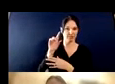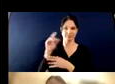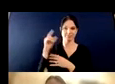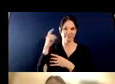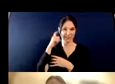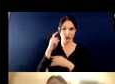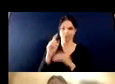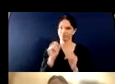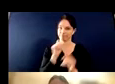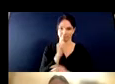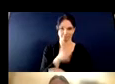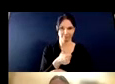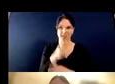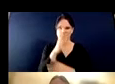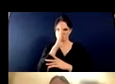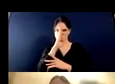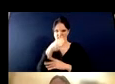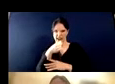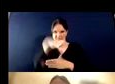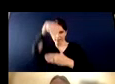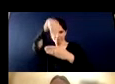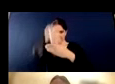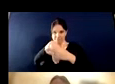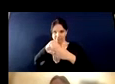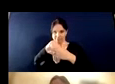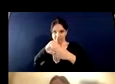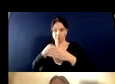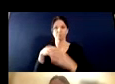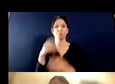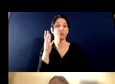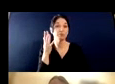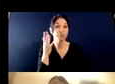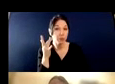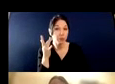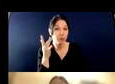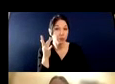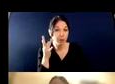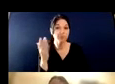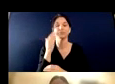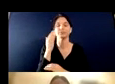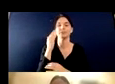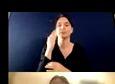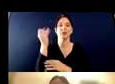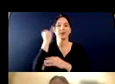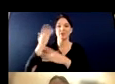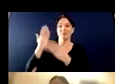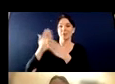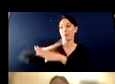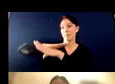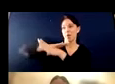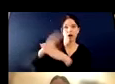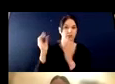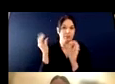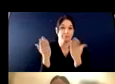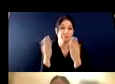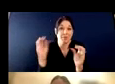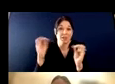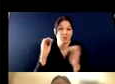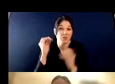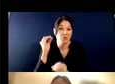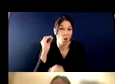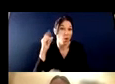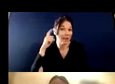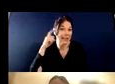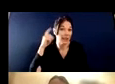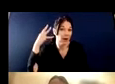learned earlier, we know that if there is a blockage in the outer ear, like your child doesn't have an outer ear, or if there's